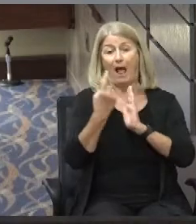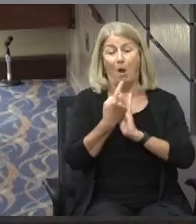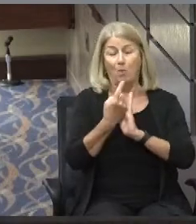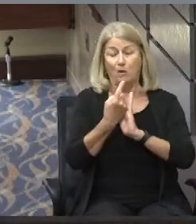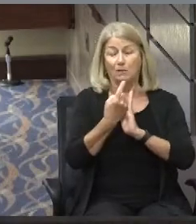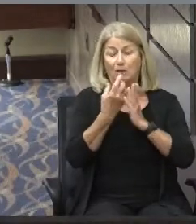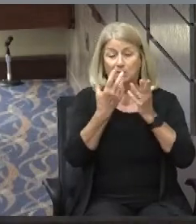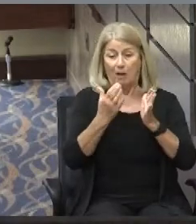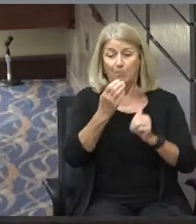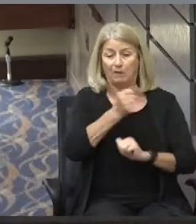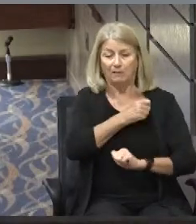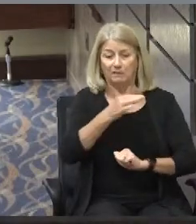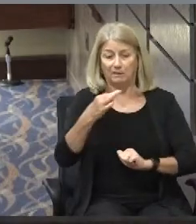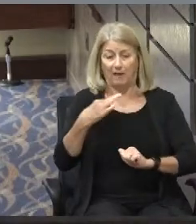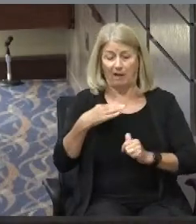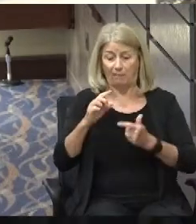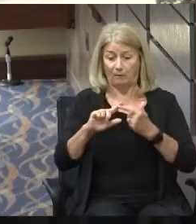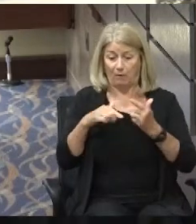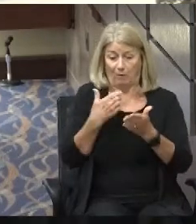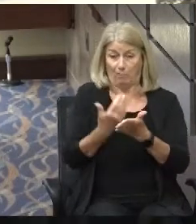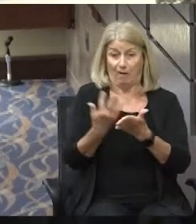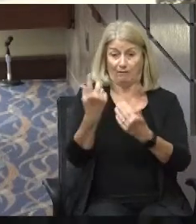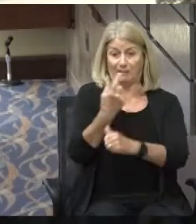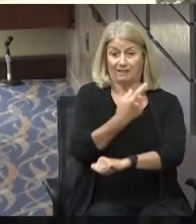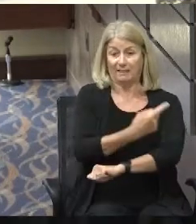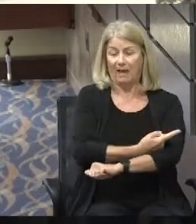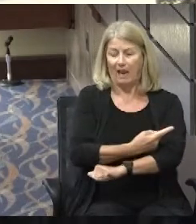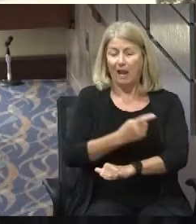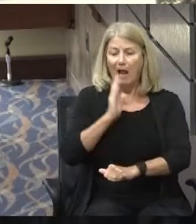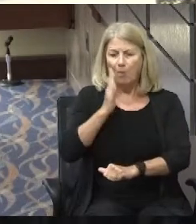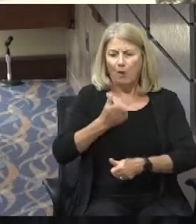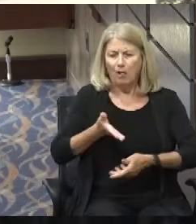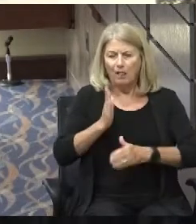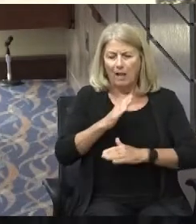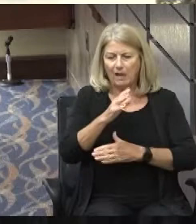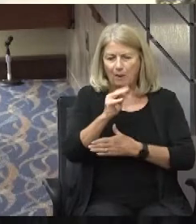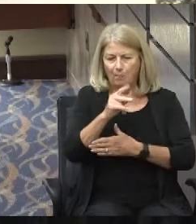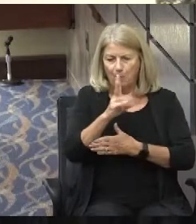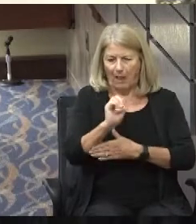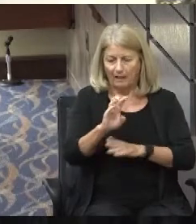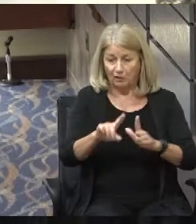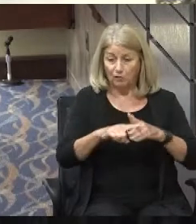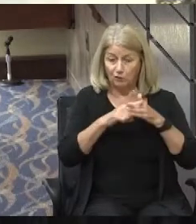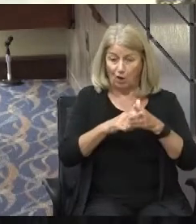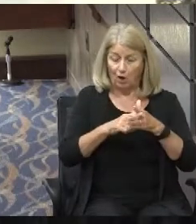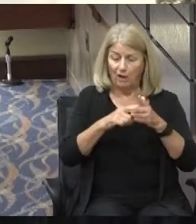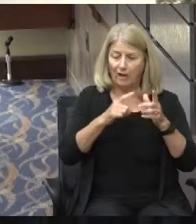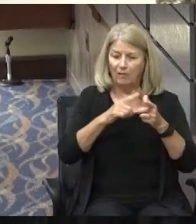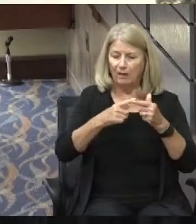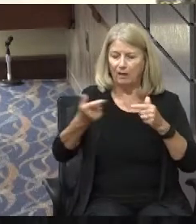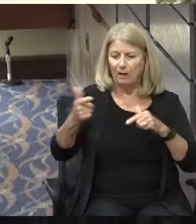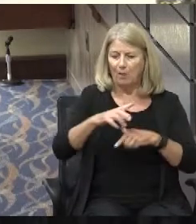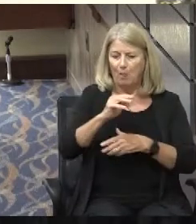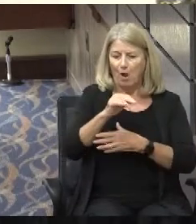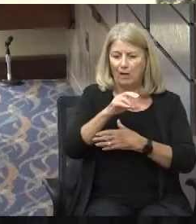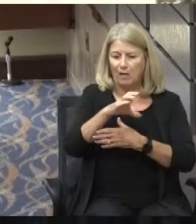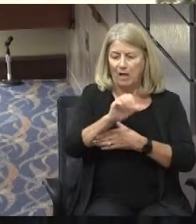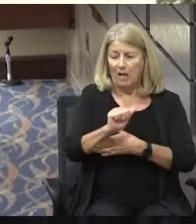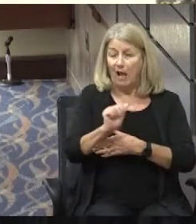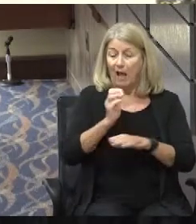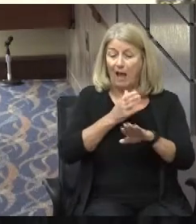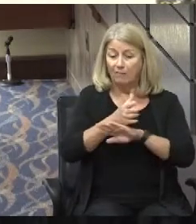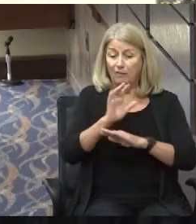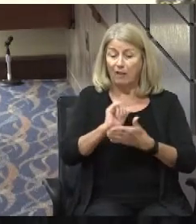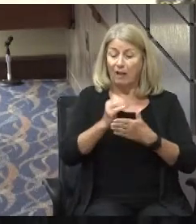really bring us to this day. So I'll let Mike start, I believe, and then we'll hear from Monica after that. Yes, sir. Thank you so much. Thank you, Bradley. Thank you, Mayor